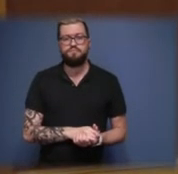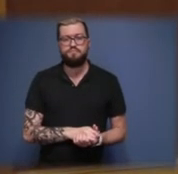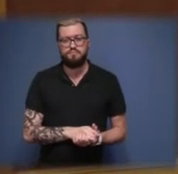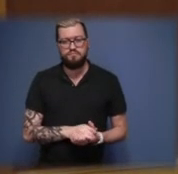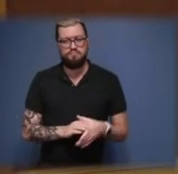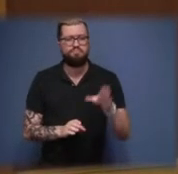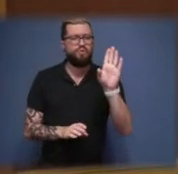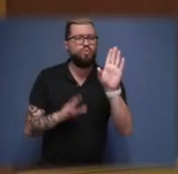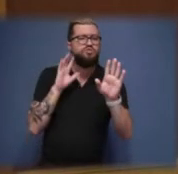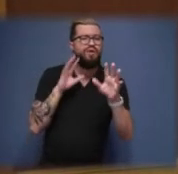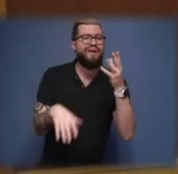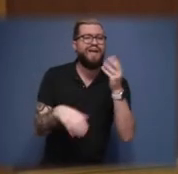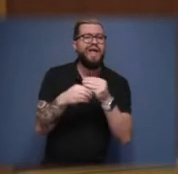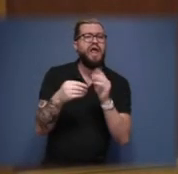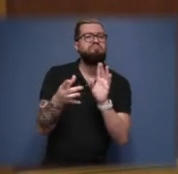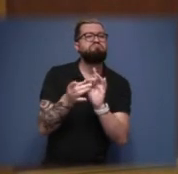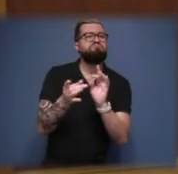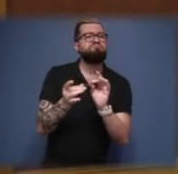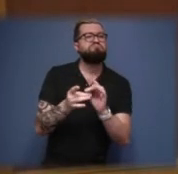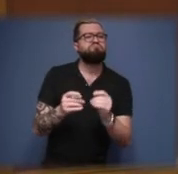I would just add